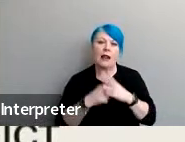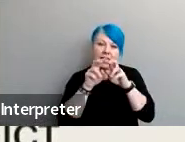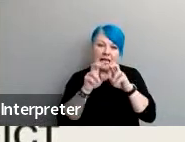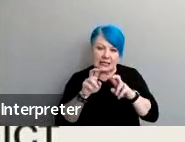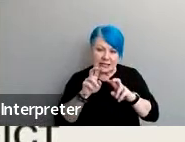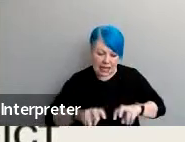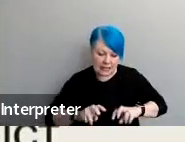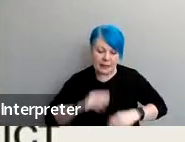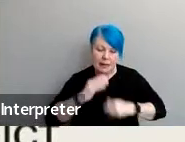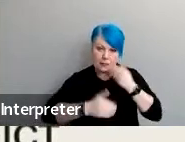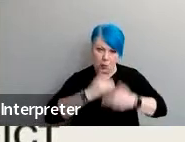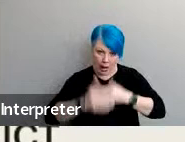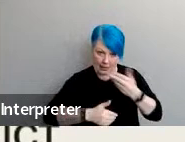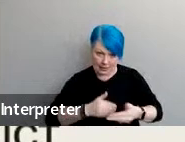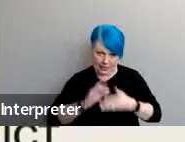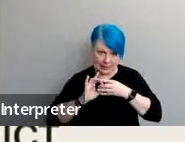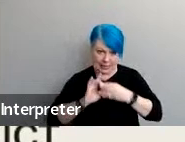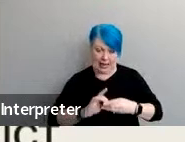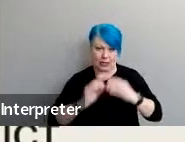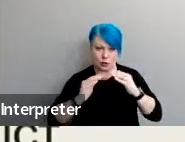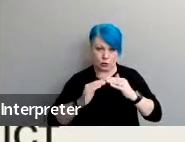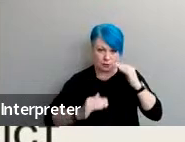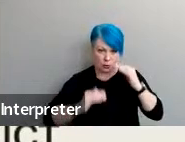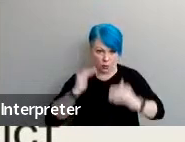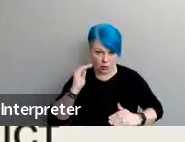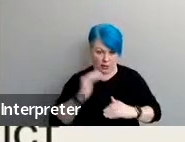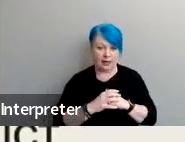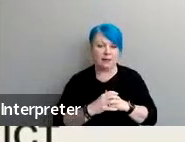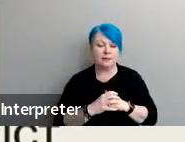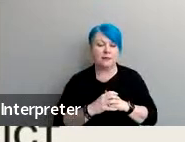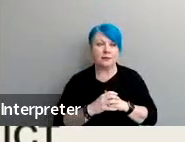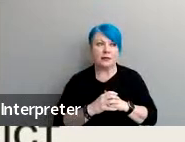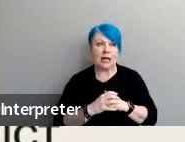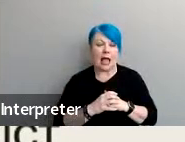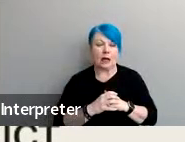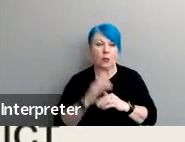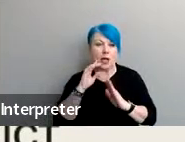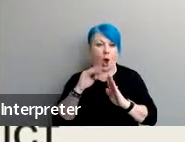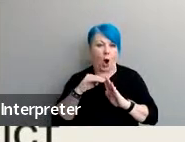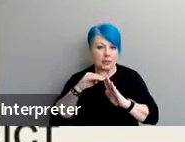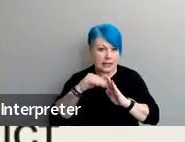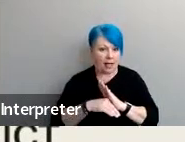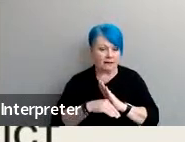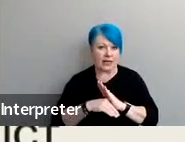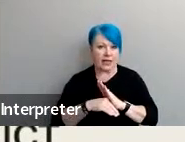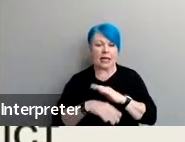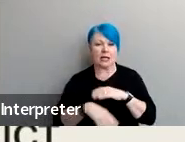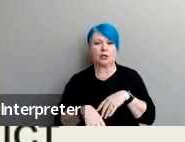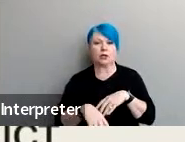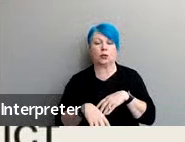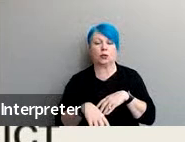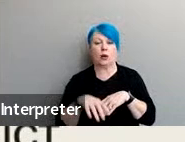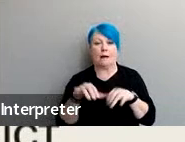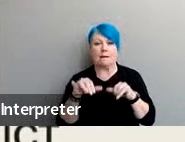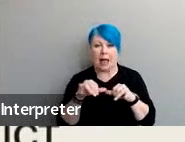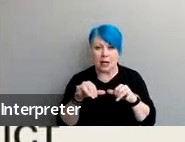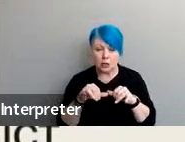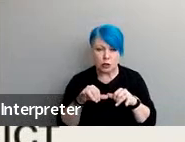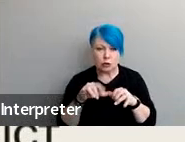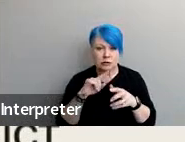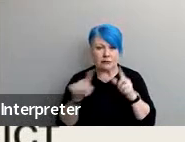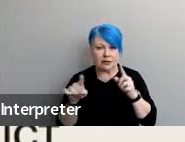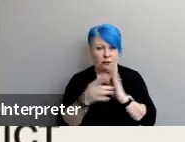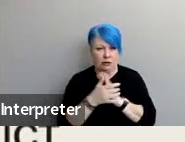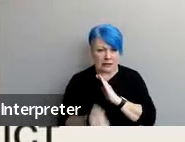to disproportionality. And that process begins into delving into the evaluations of measures of rating scales, achievement